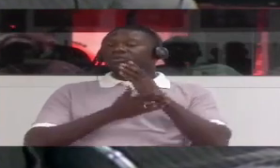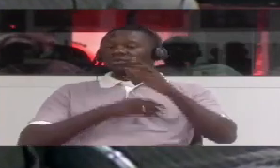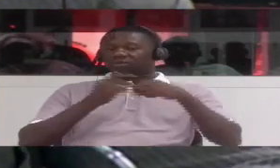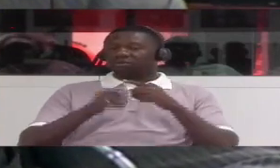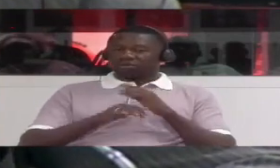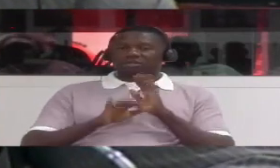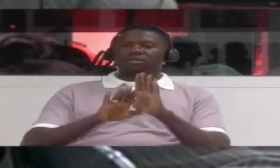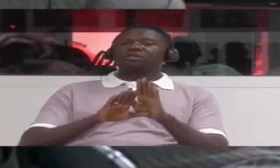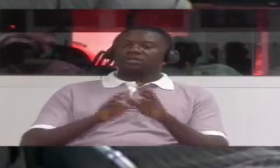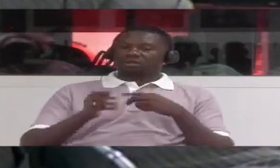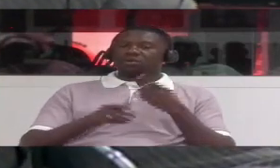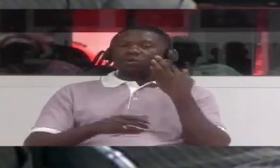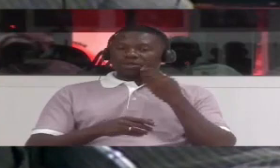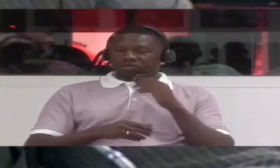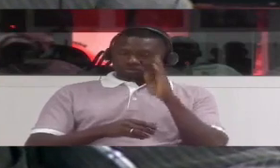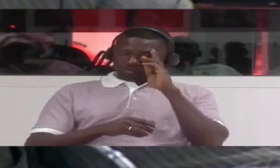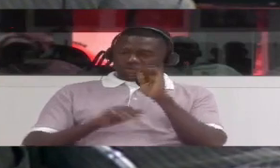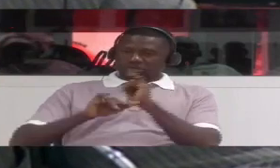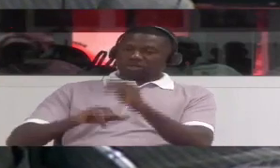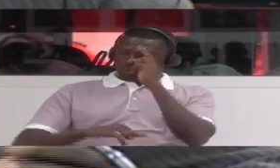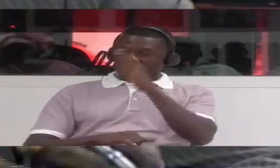what Tumbul Tamar others told me was that